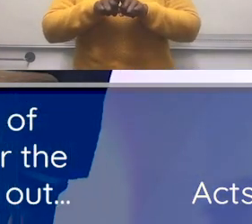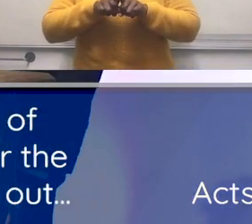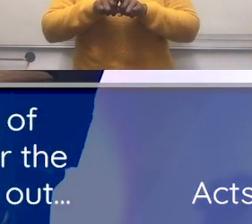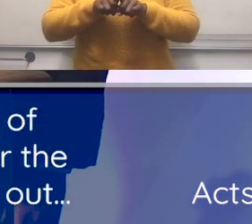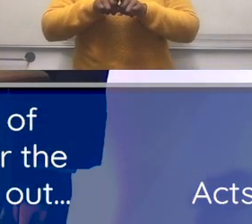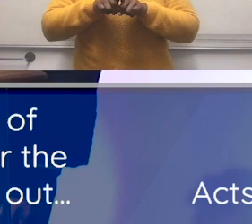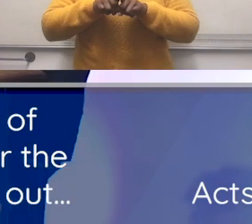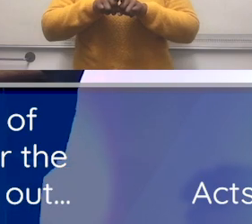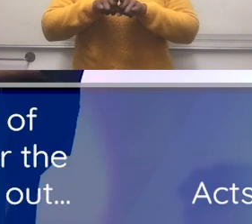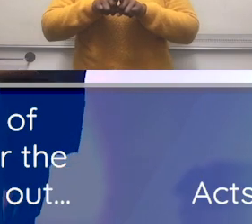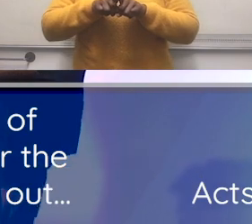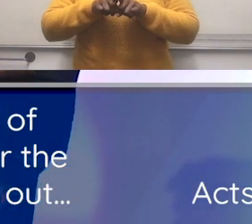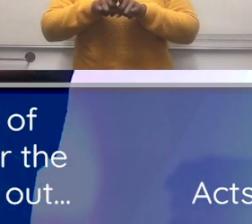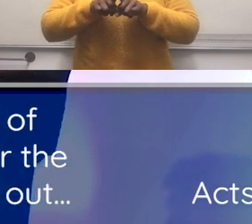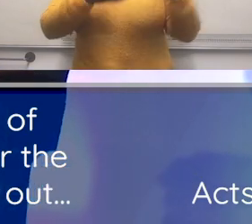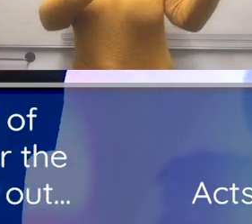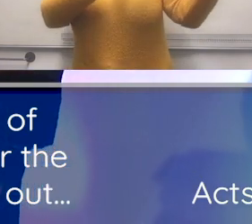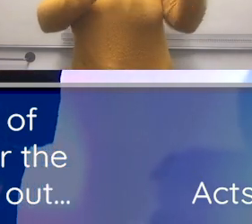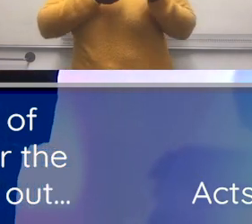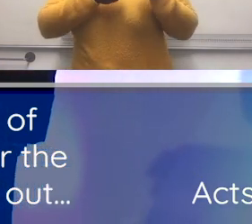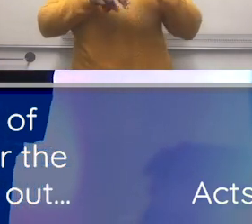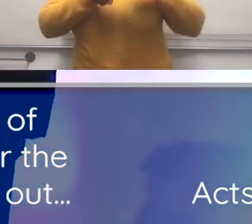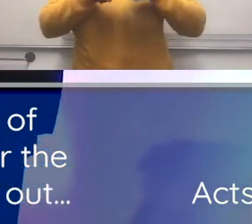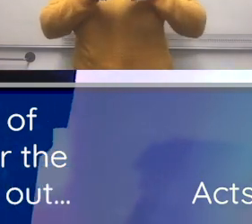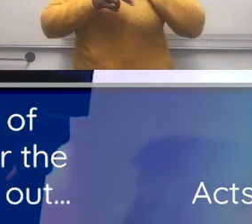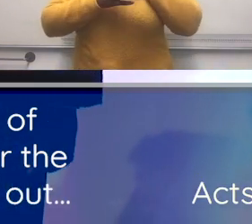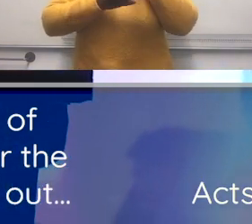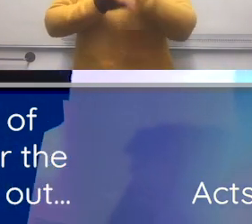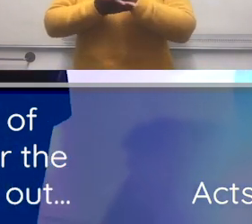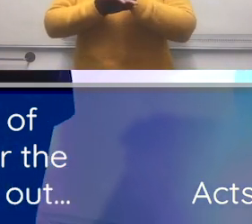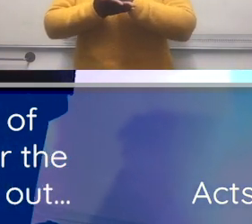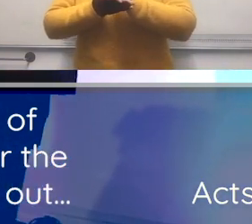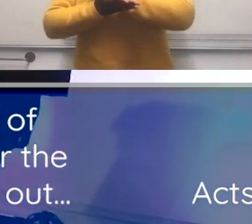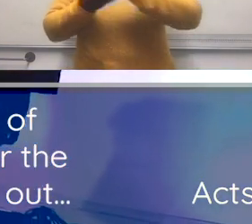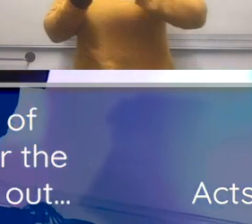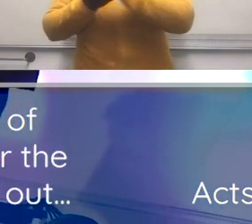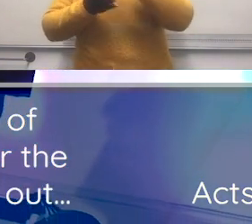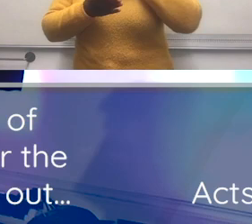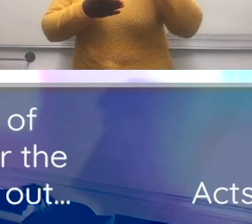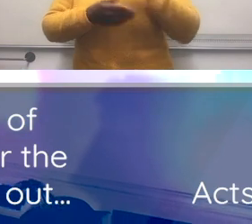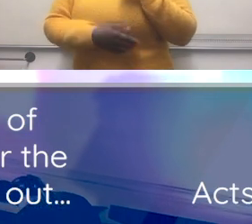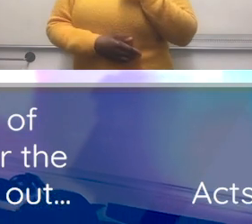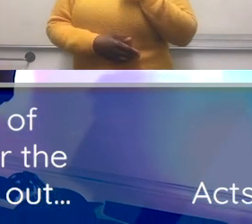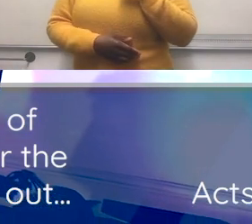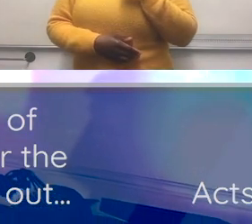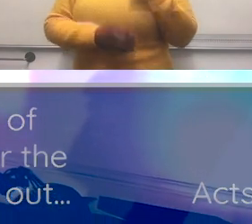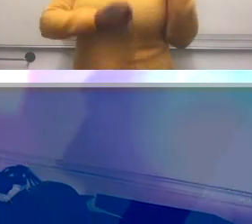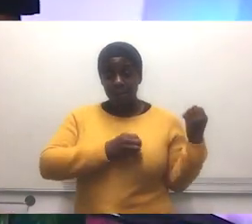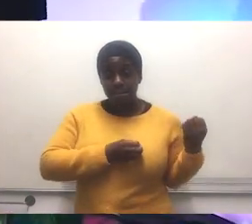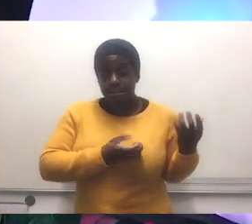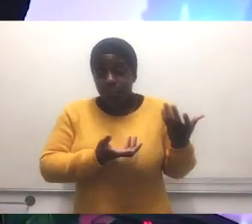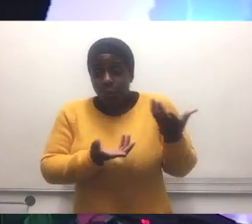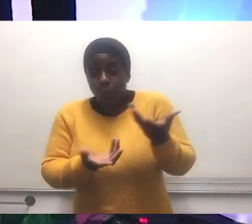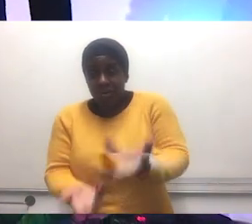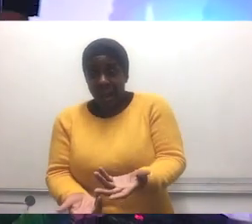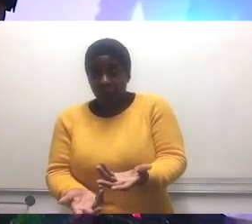having received from the Father the promise of the Holy Spirit, he has poured it out.